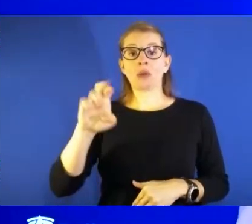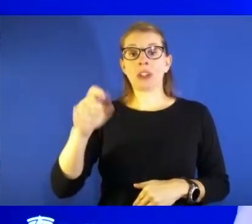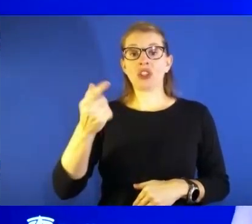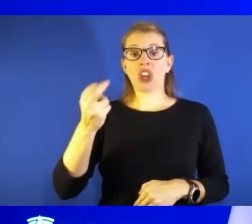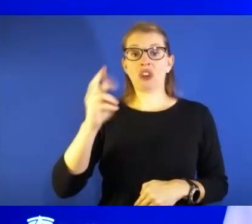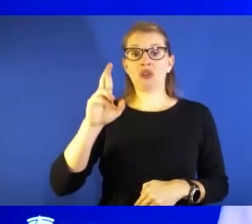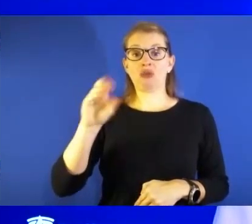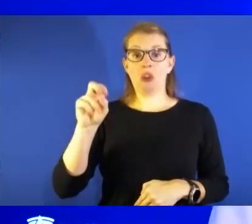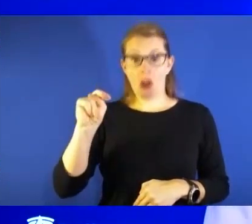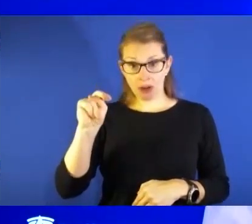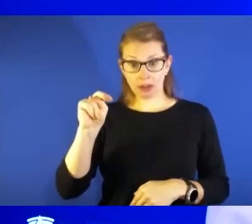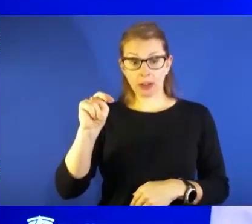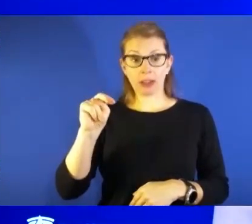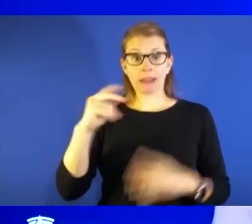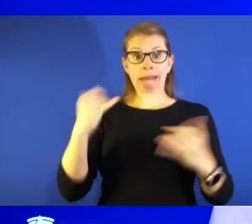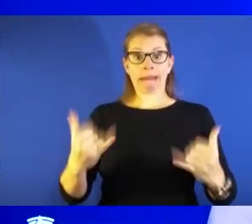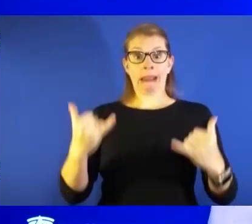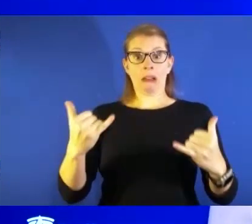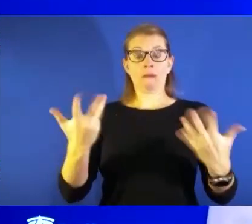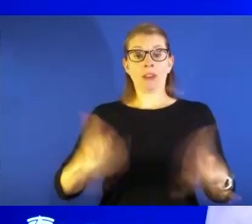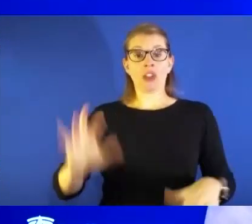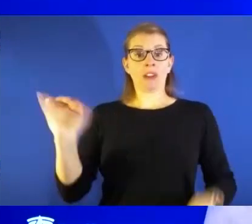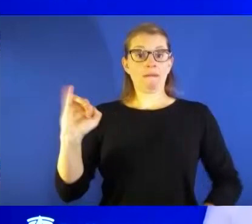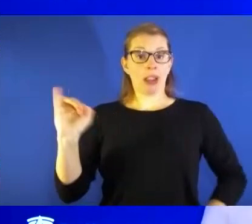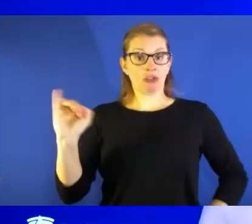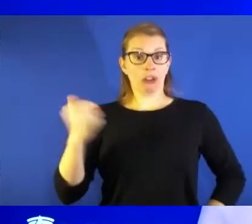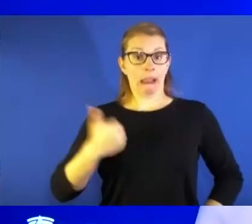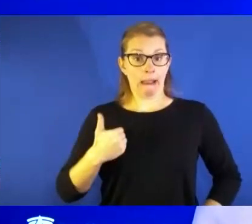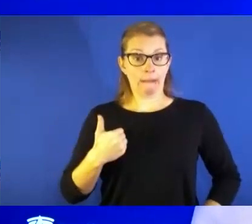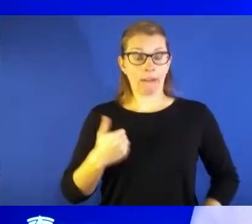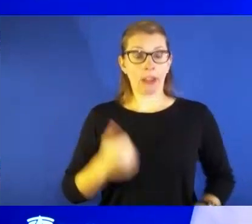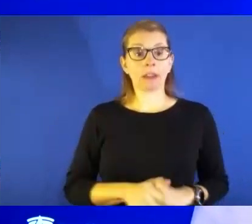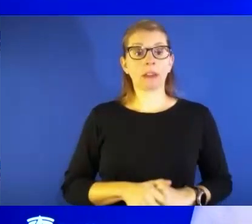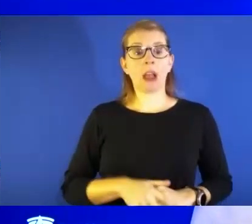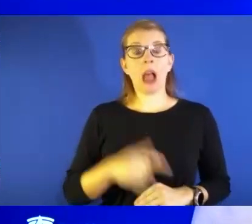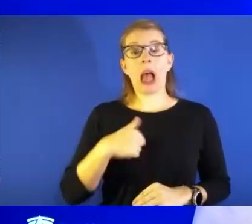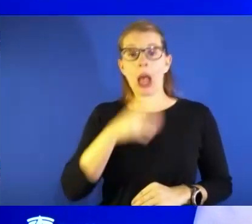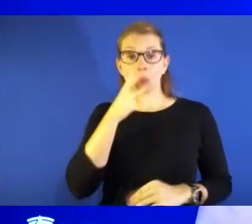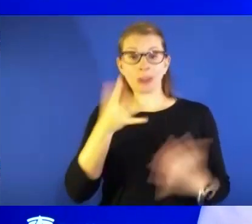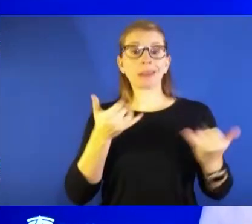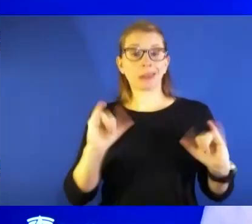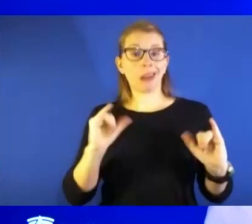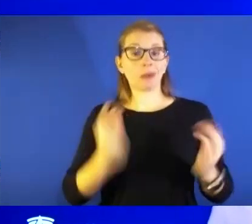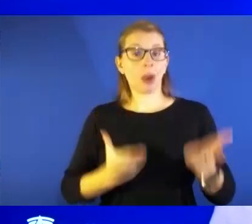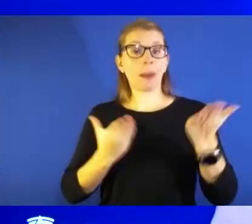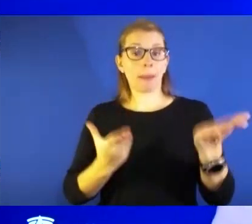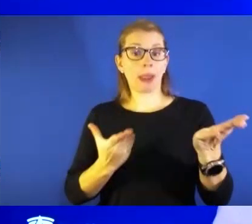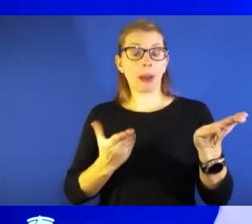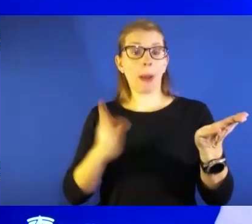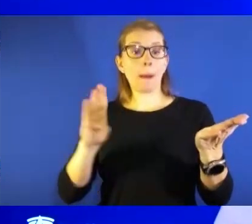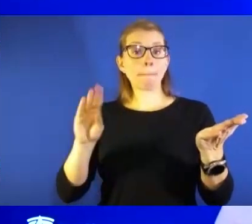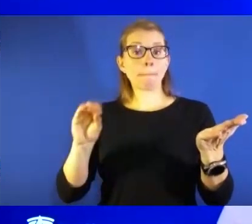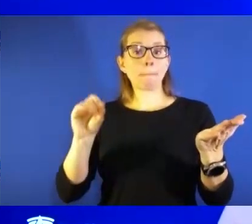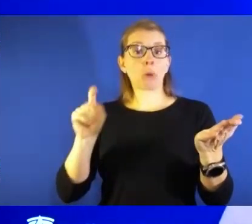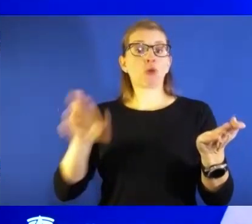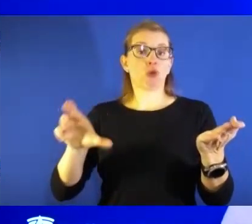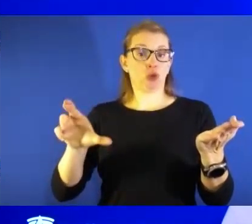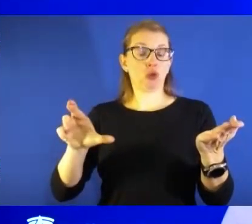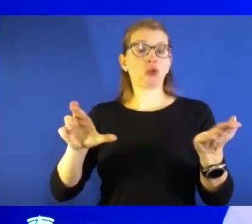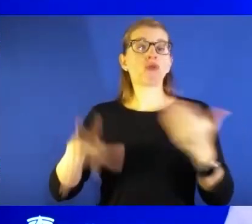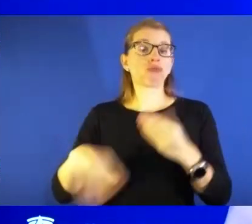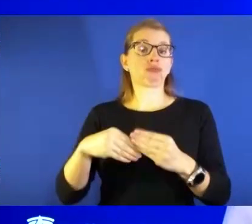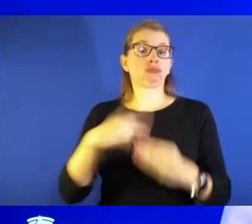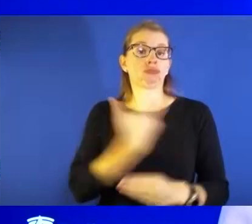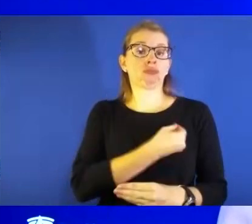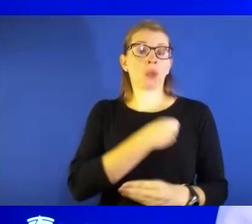now had the infection. So I would still recommend the booster or that additional dosing. When